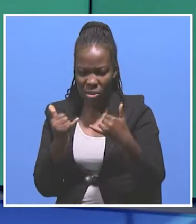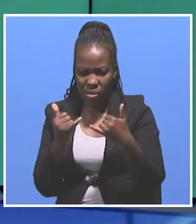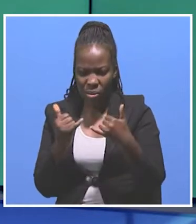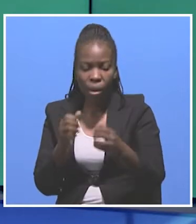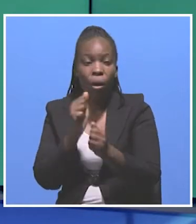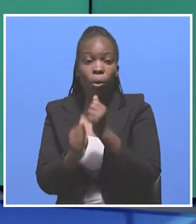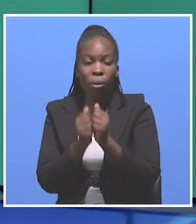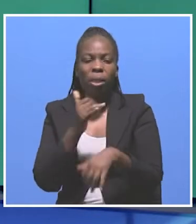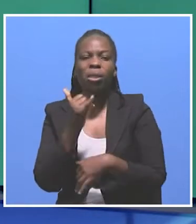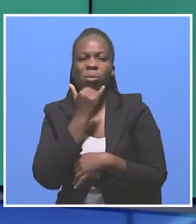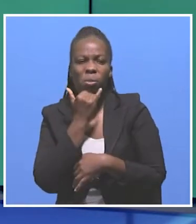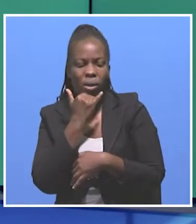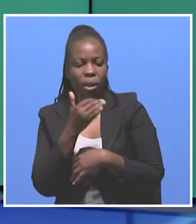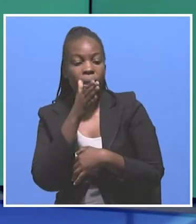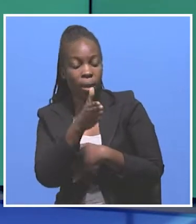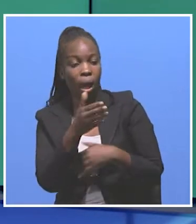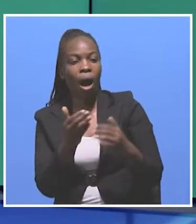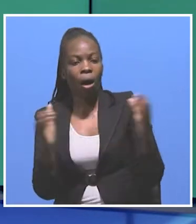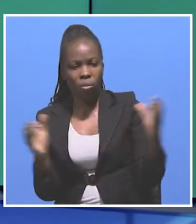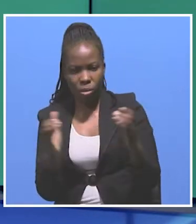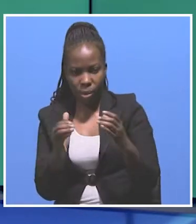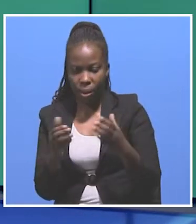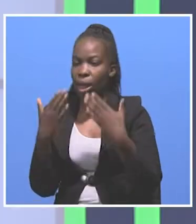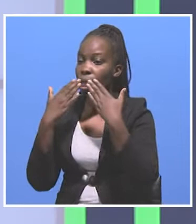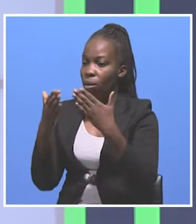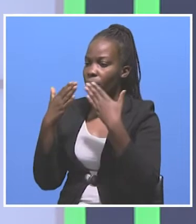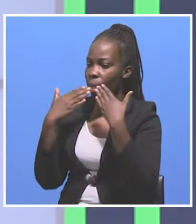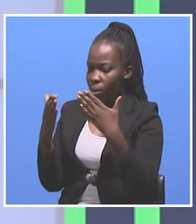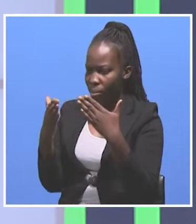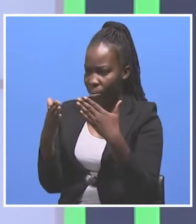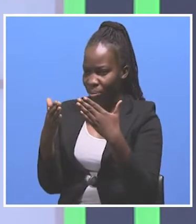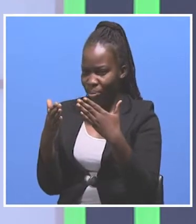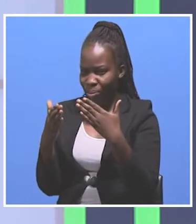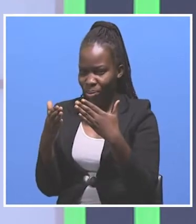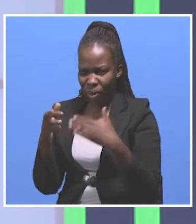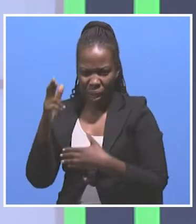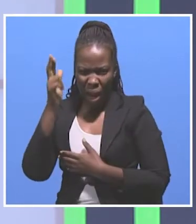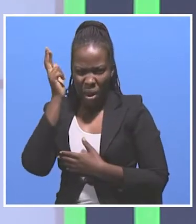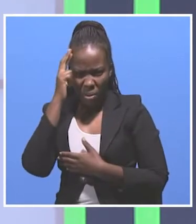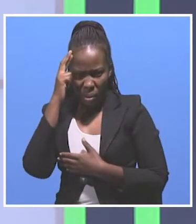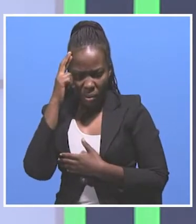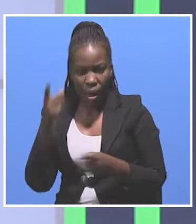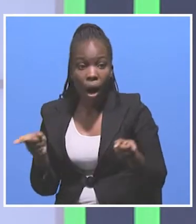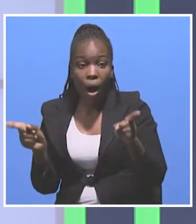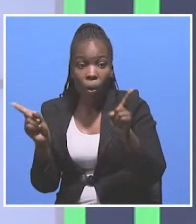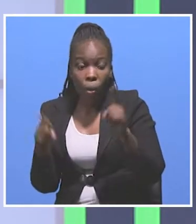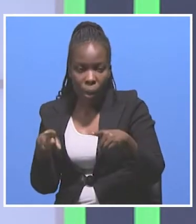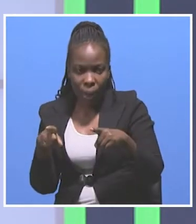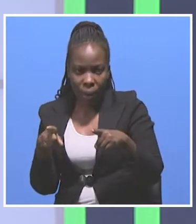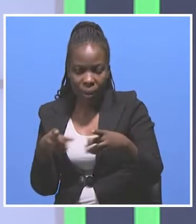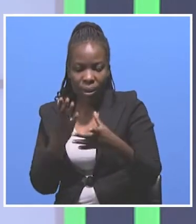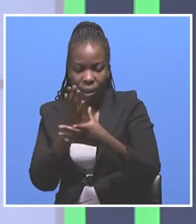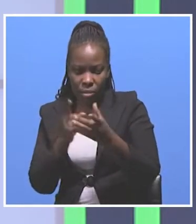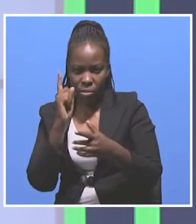be common in these communities. Thank you very much. So remember, when someone is undergoing